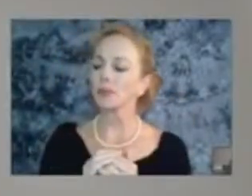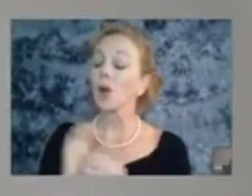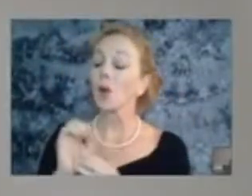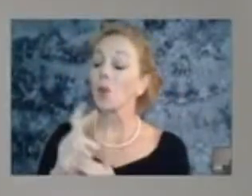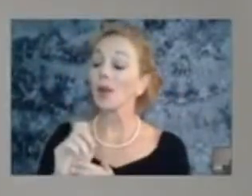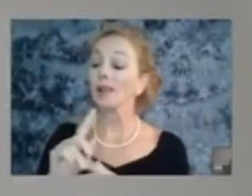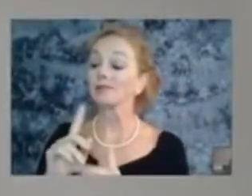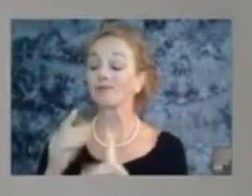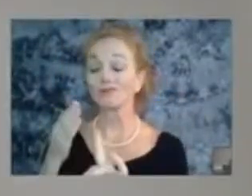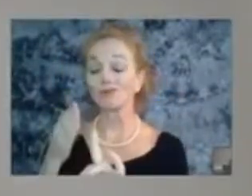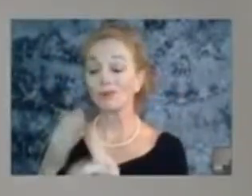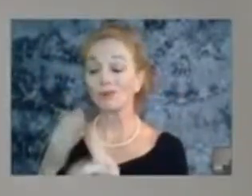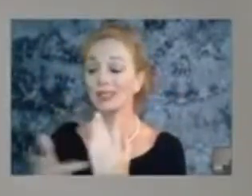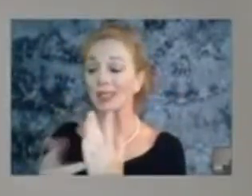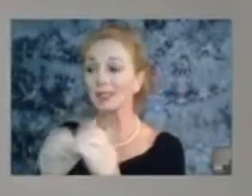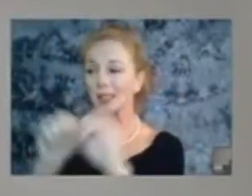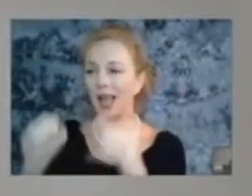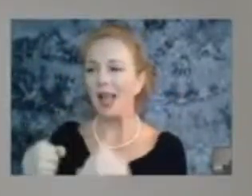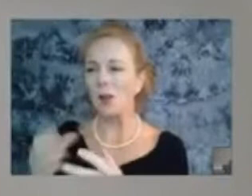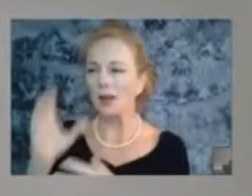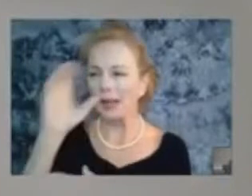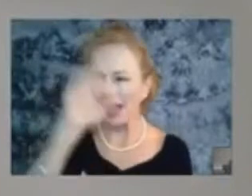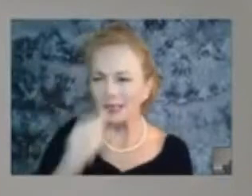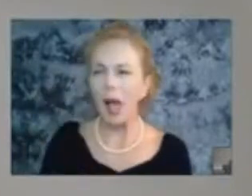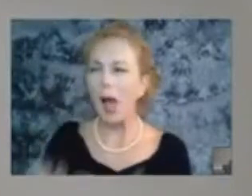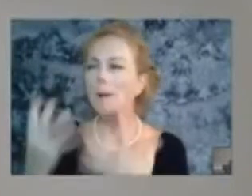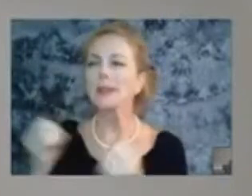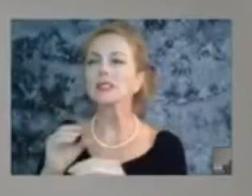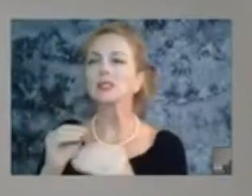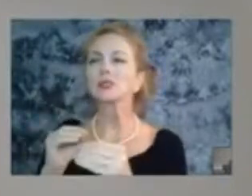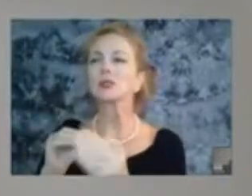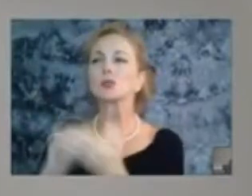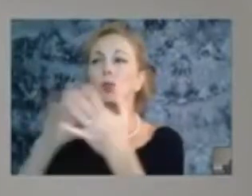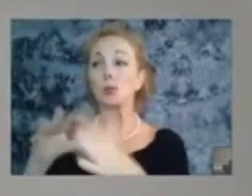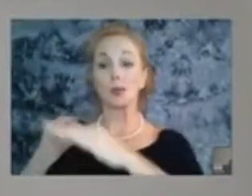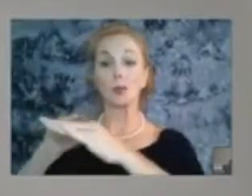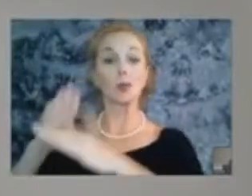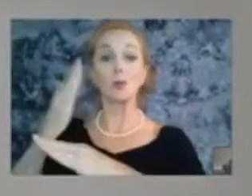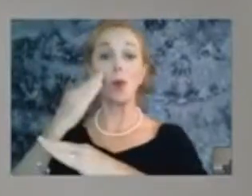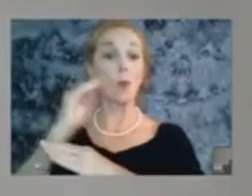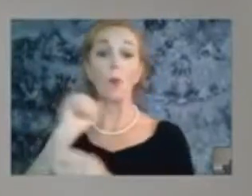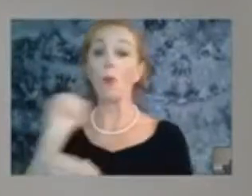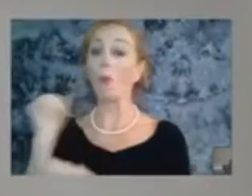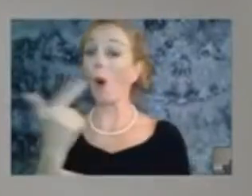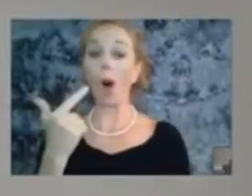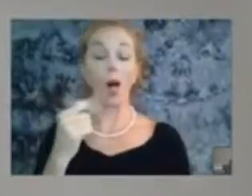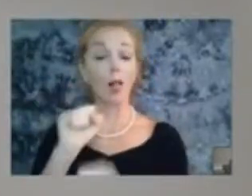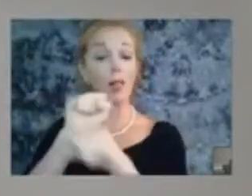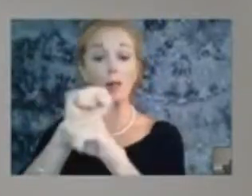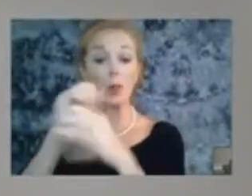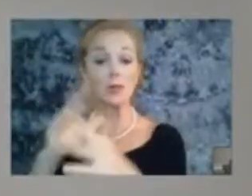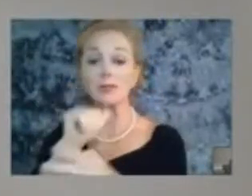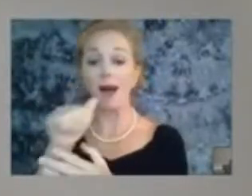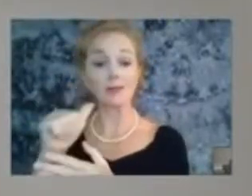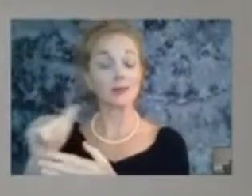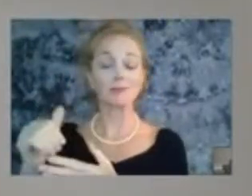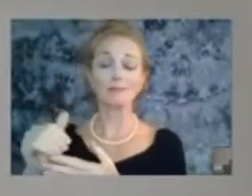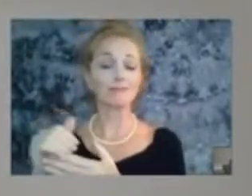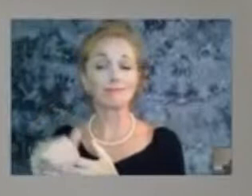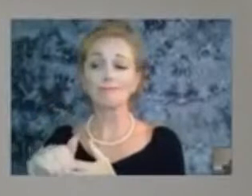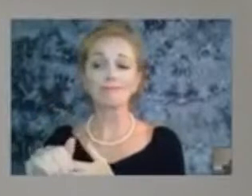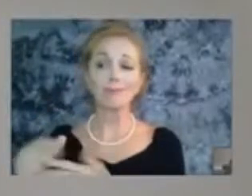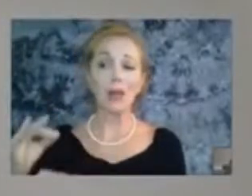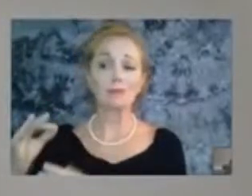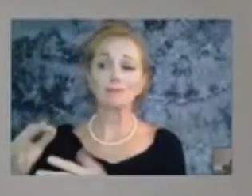how many students that this might impact. And of course, we know that all employees might not take advantage of this option, but we still figured, I don't want to say worst